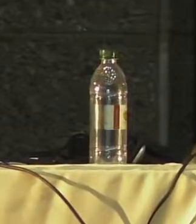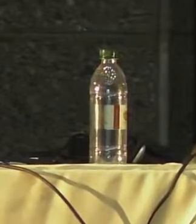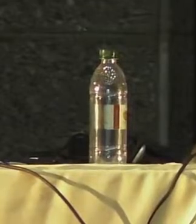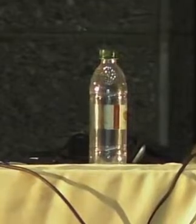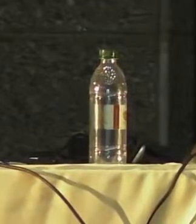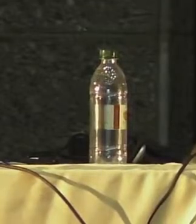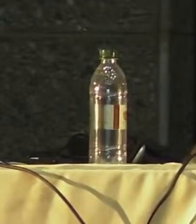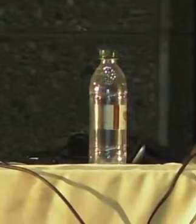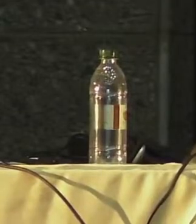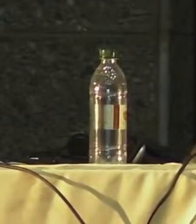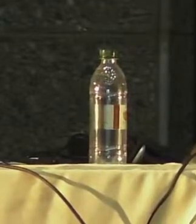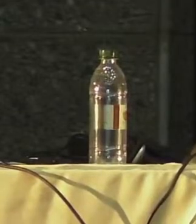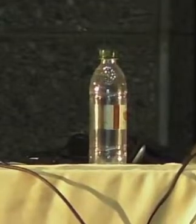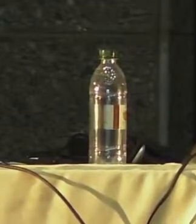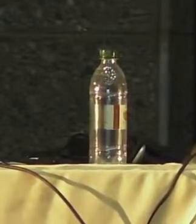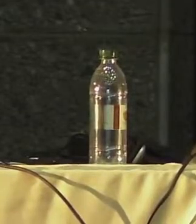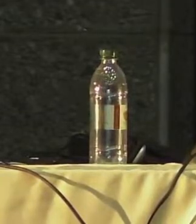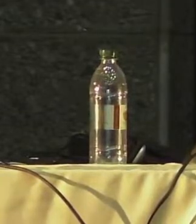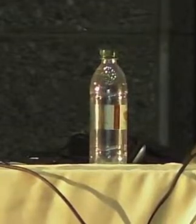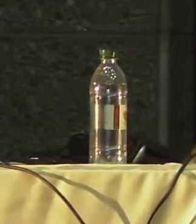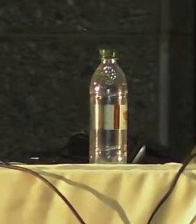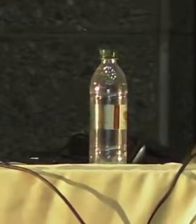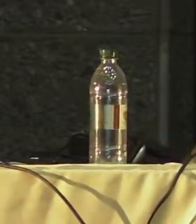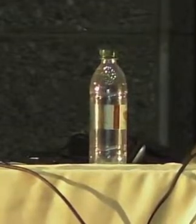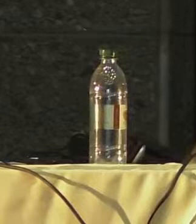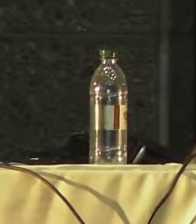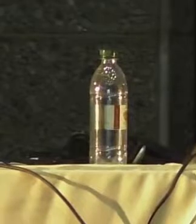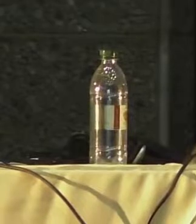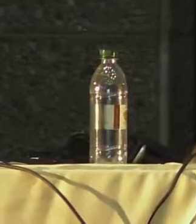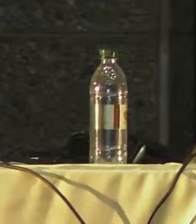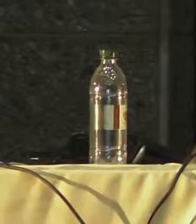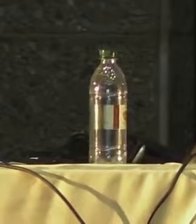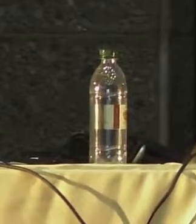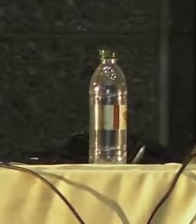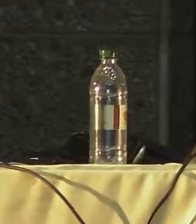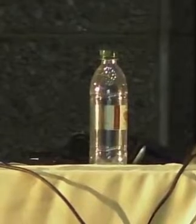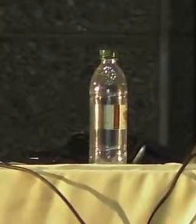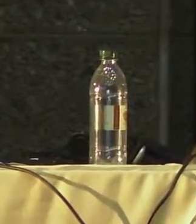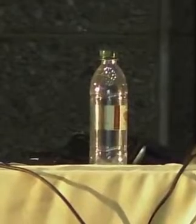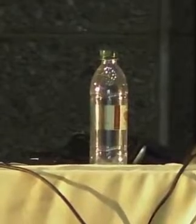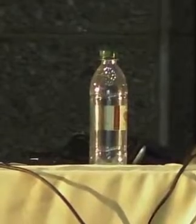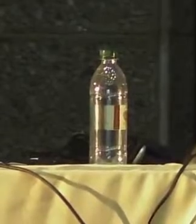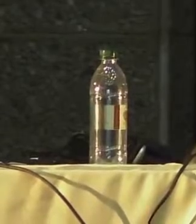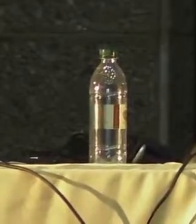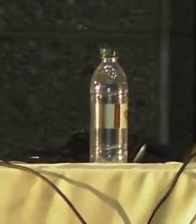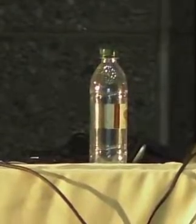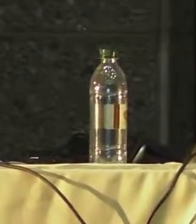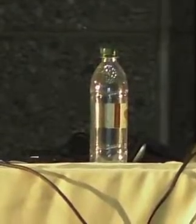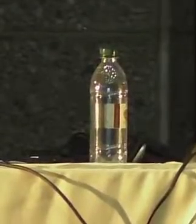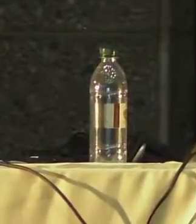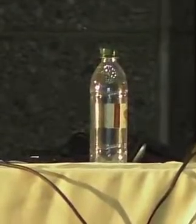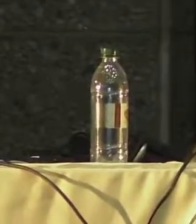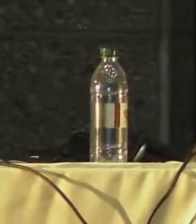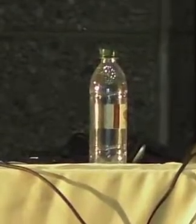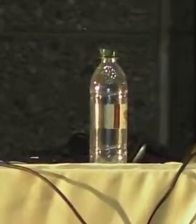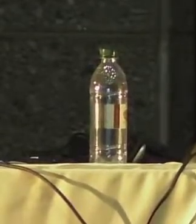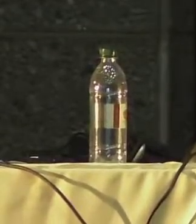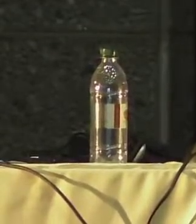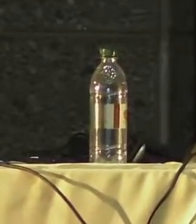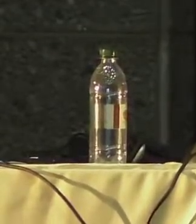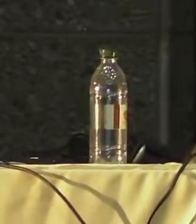Because now I can see they are already up. Okay, on the first page is the cover page, yes.